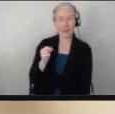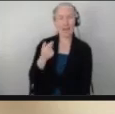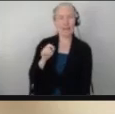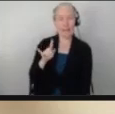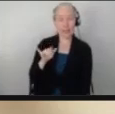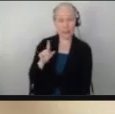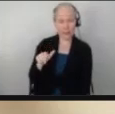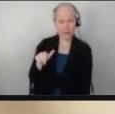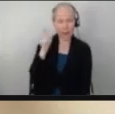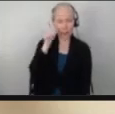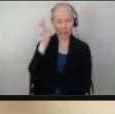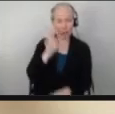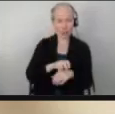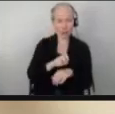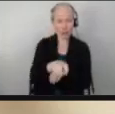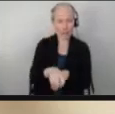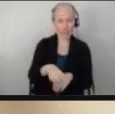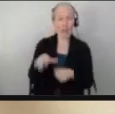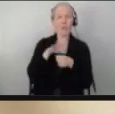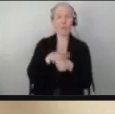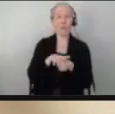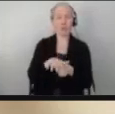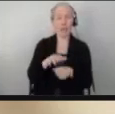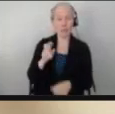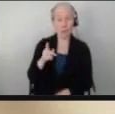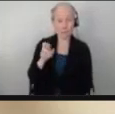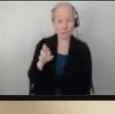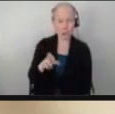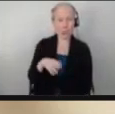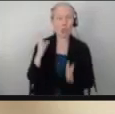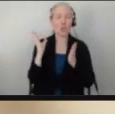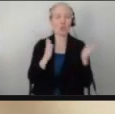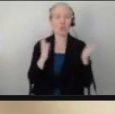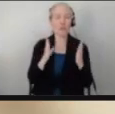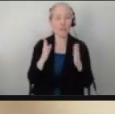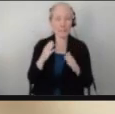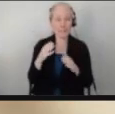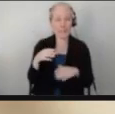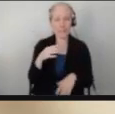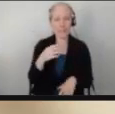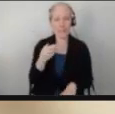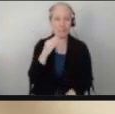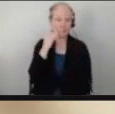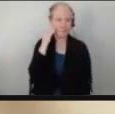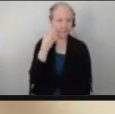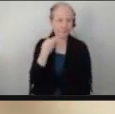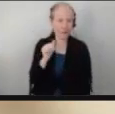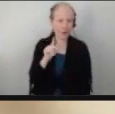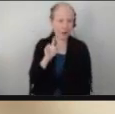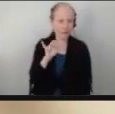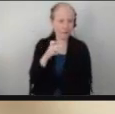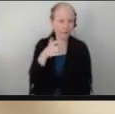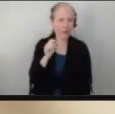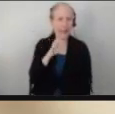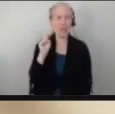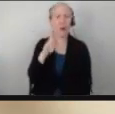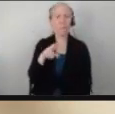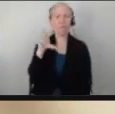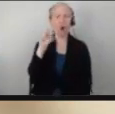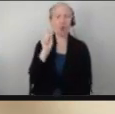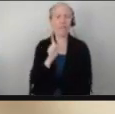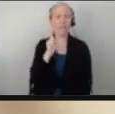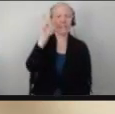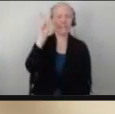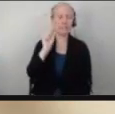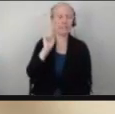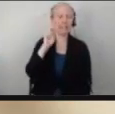Vehicle, Pressurized Rover, Surface Habitat, Mars Transit Habitat, and Mars Ascent Vehicle. Dr. Howard, it's your turn